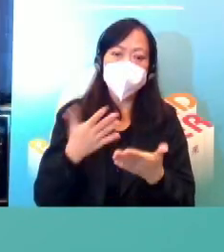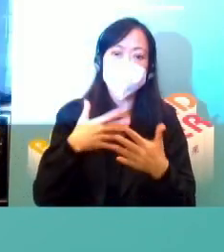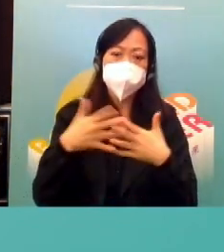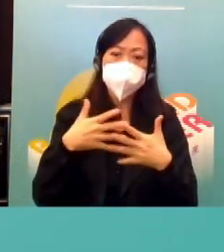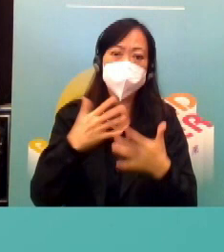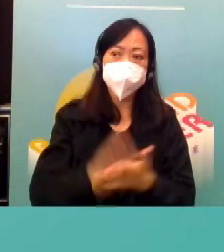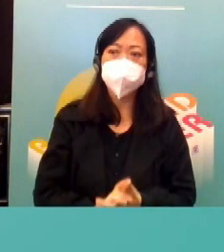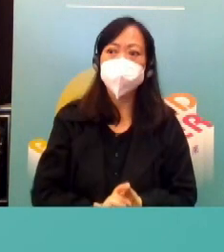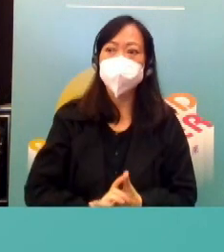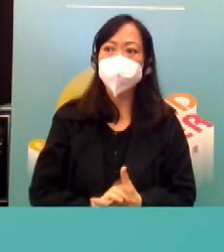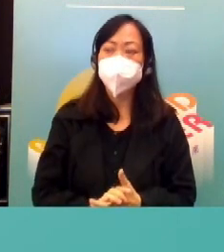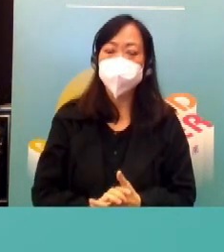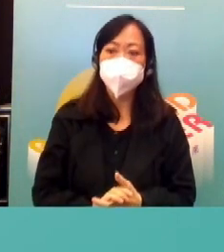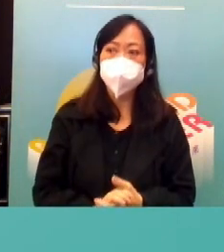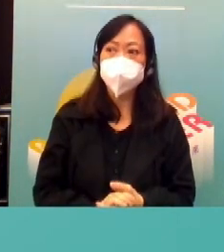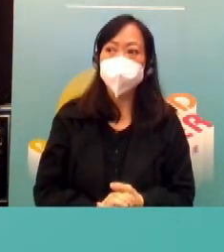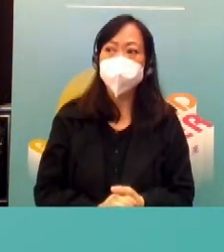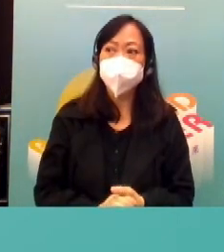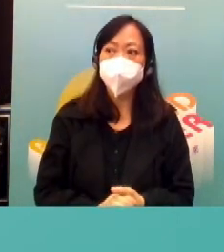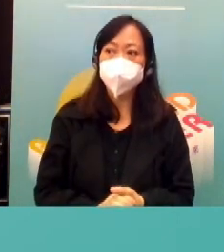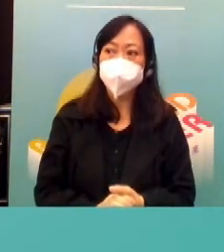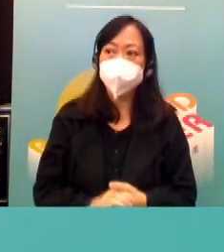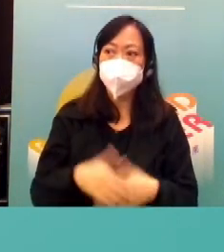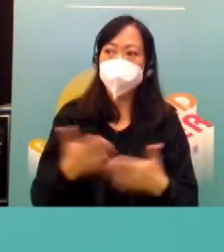Chenyao. Thank you.